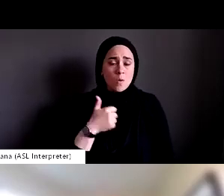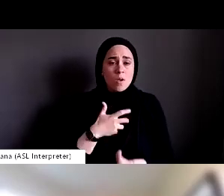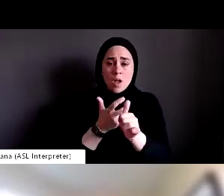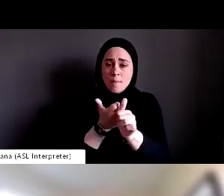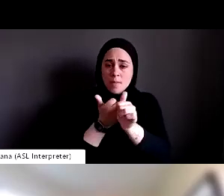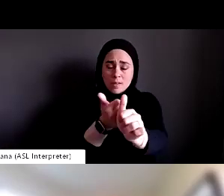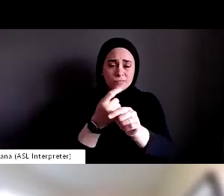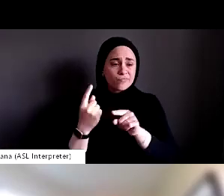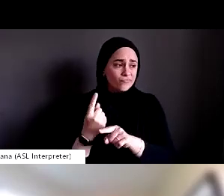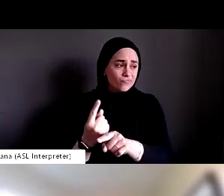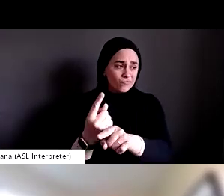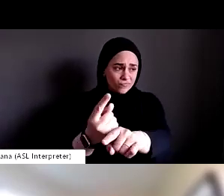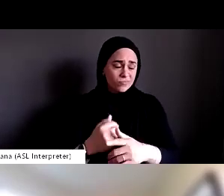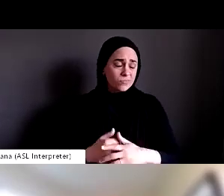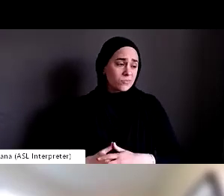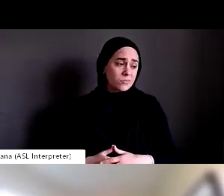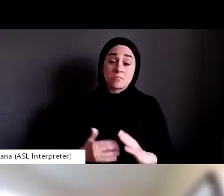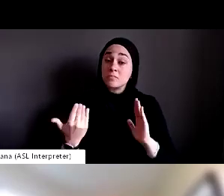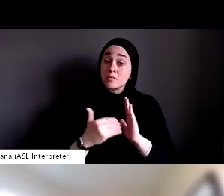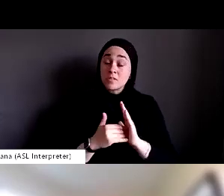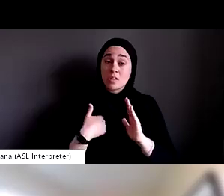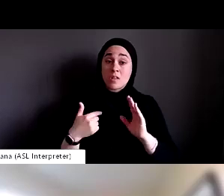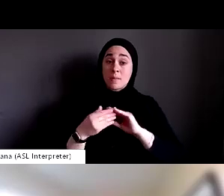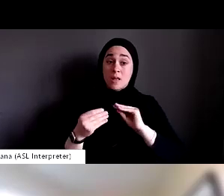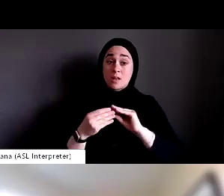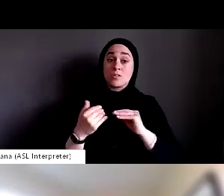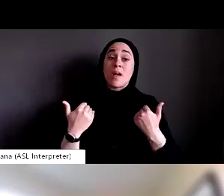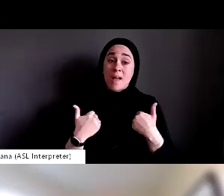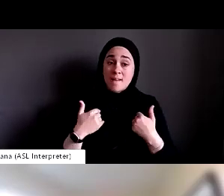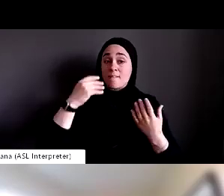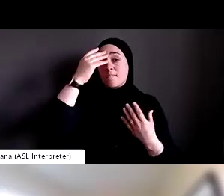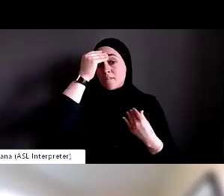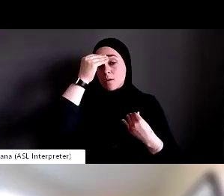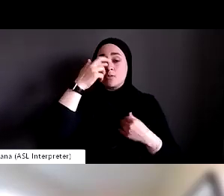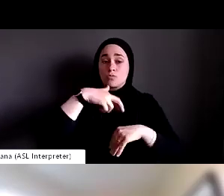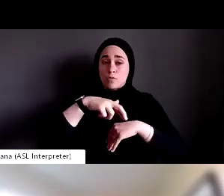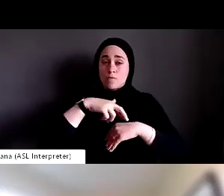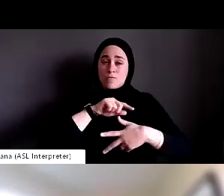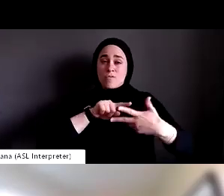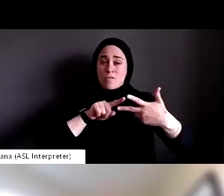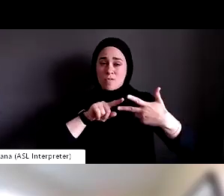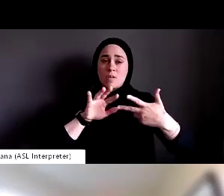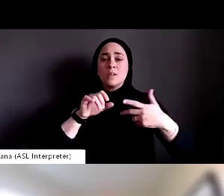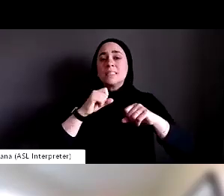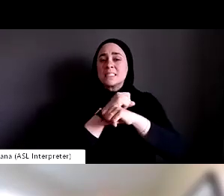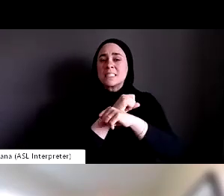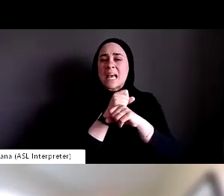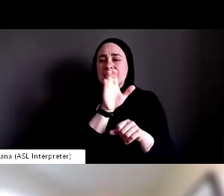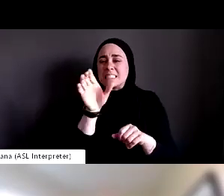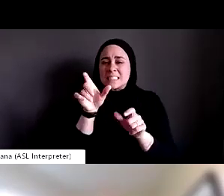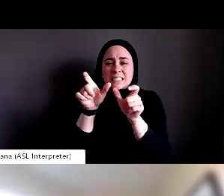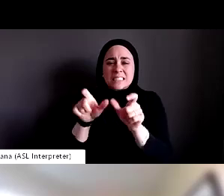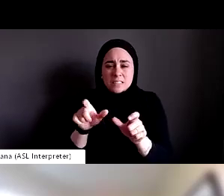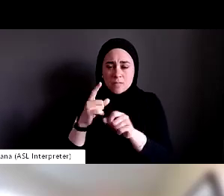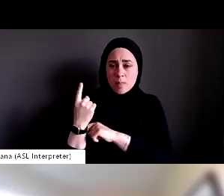basis. As I mentioned, we have our information and referral. So these are just some stats from last year. In terms